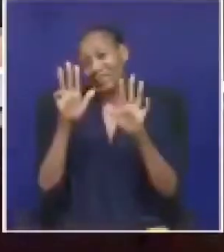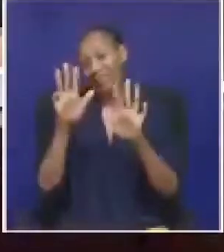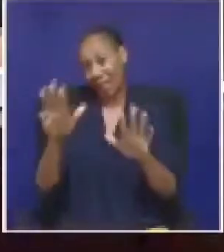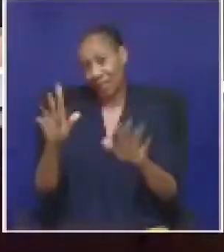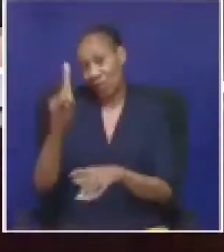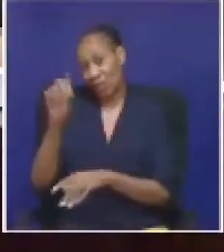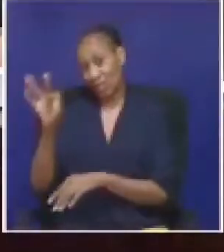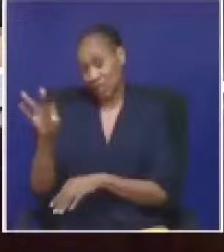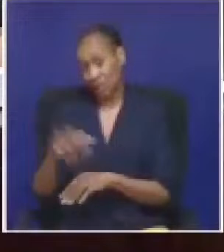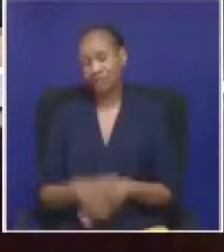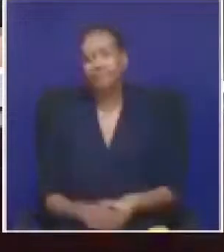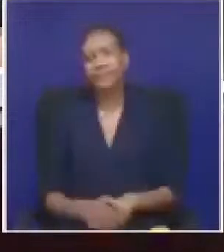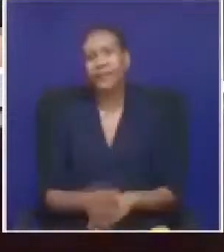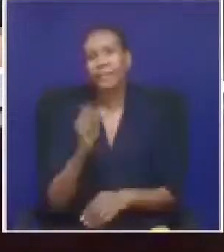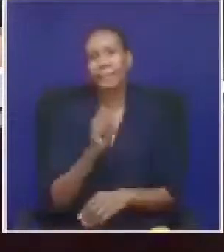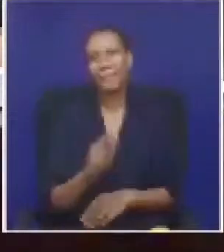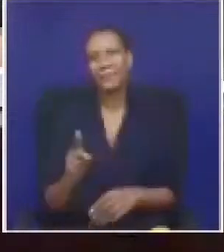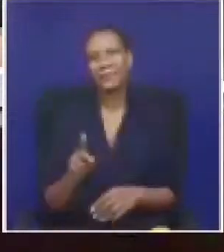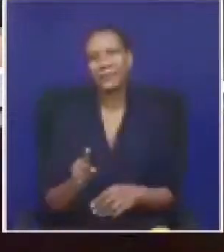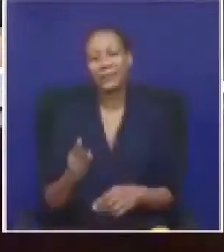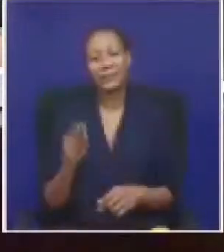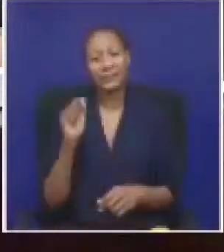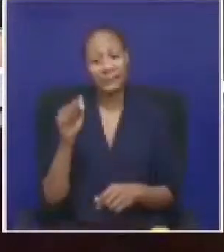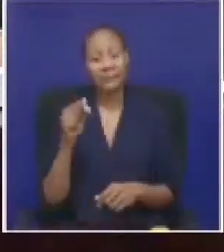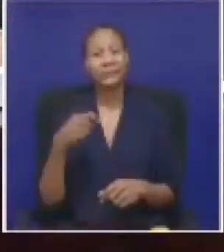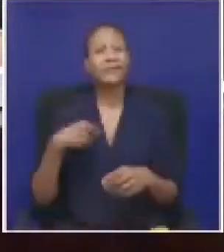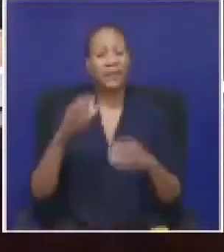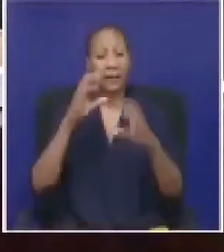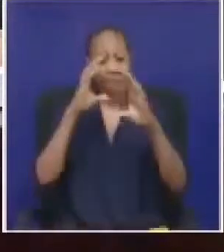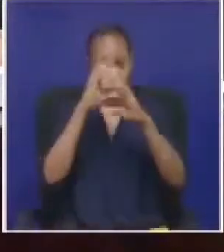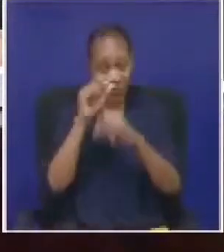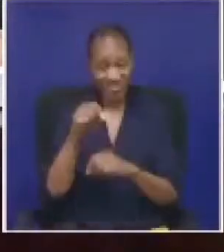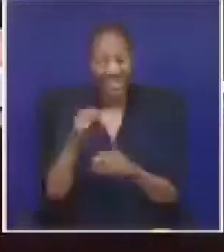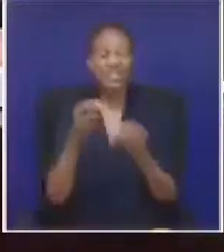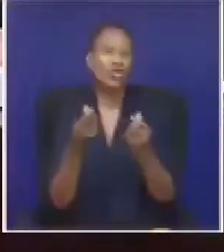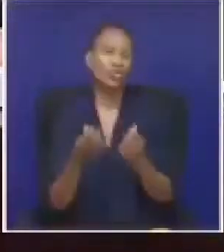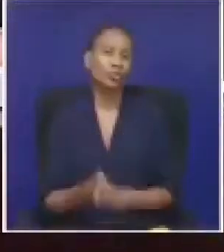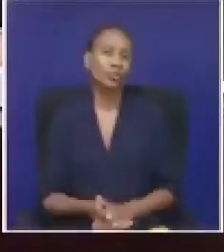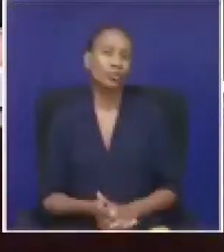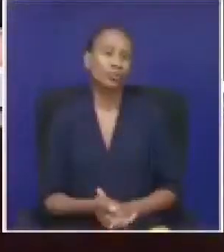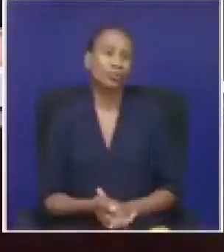1913, but it's something that we are dealing with.